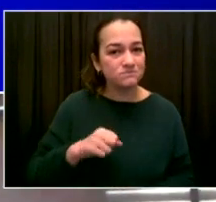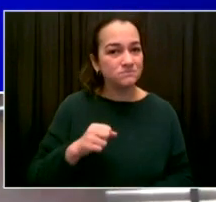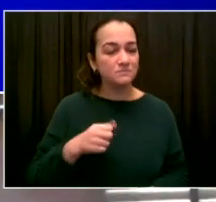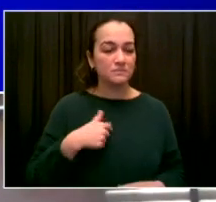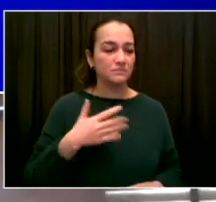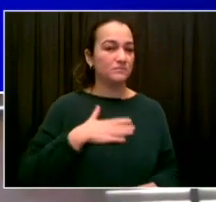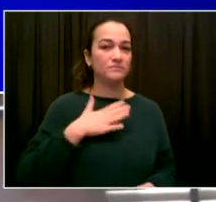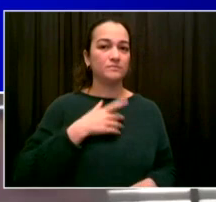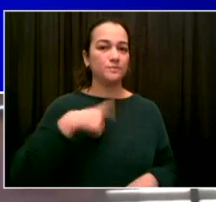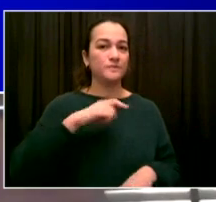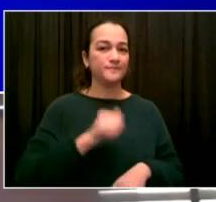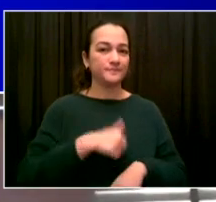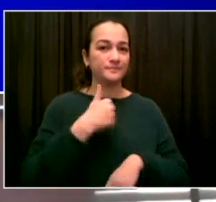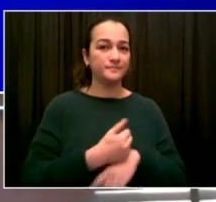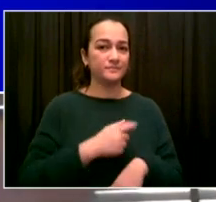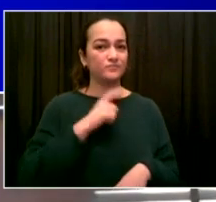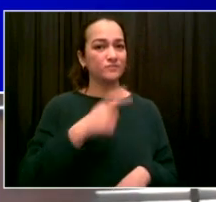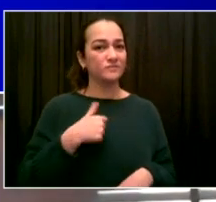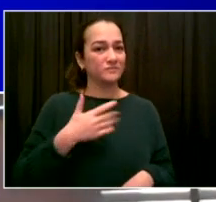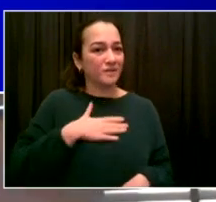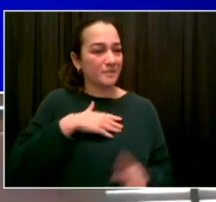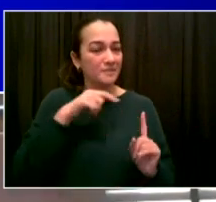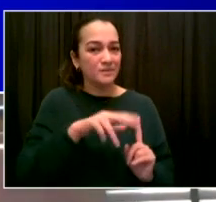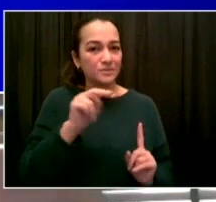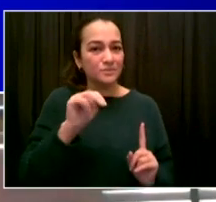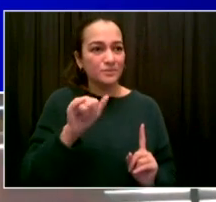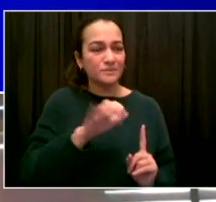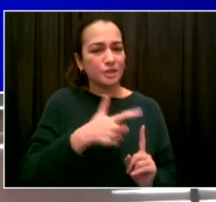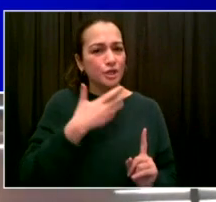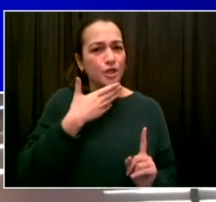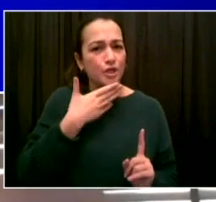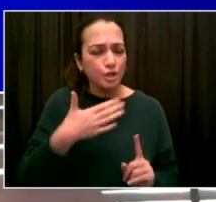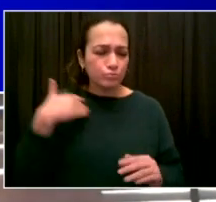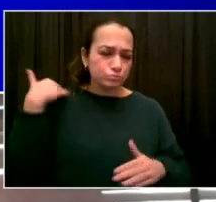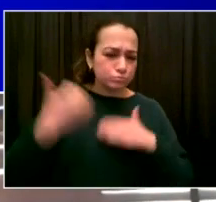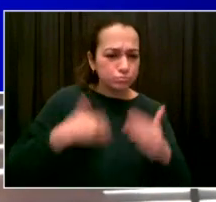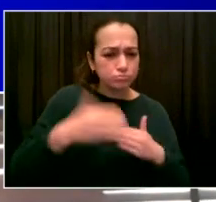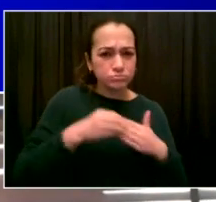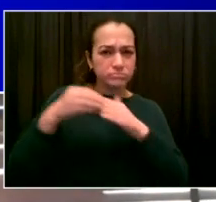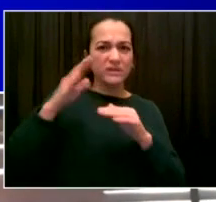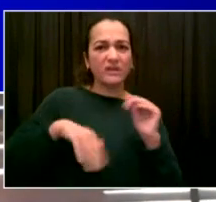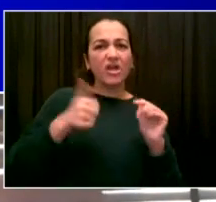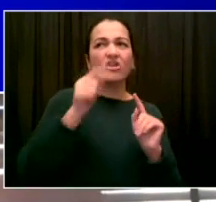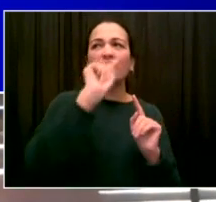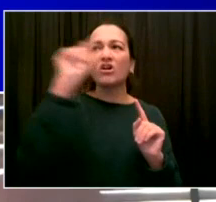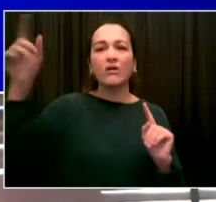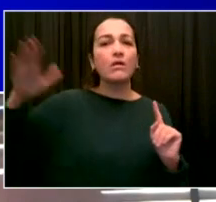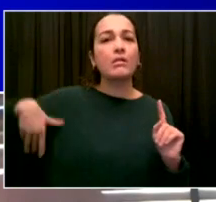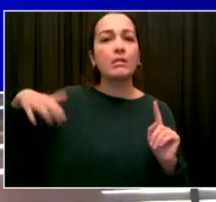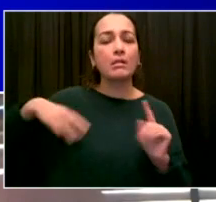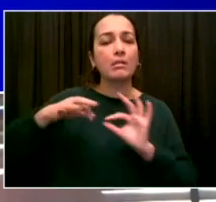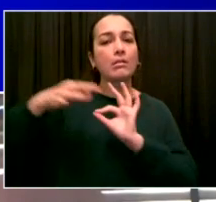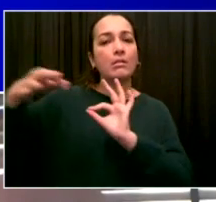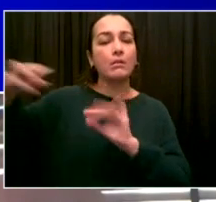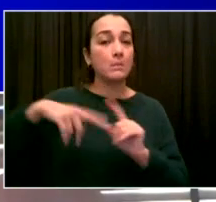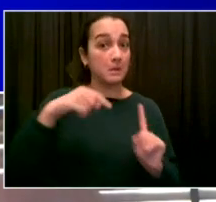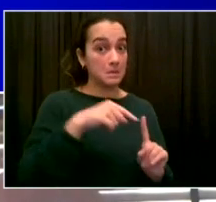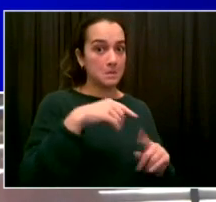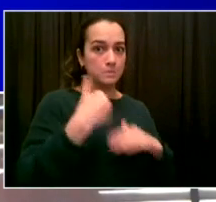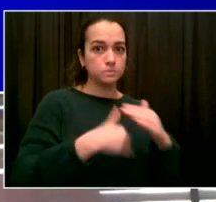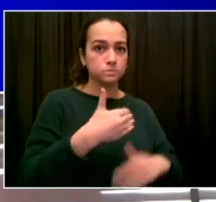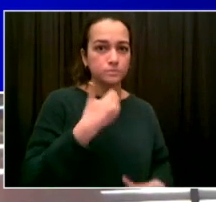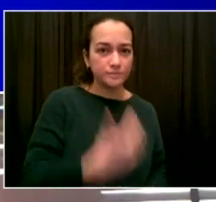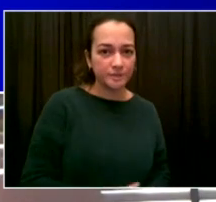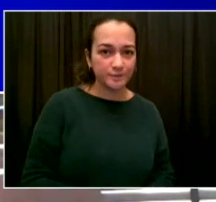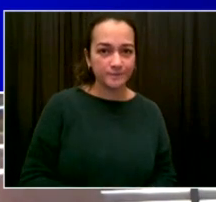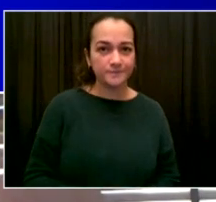Let me tell you, you've been right there with us every step of the way. You are a proud New Yorker, I can tell. But you've really helped us as we've been formulating